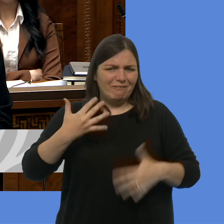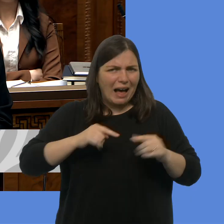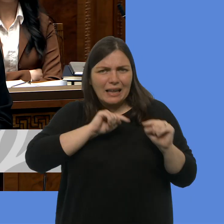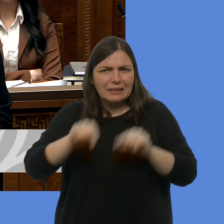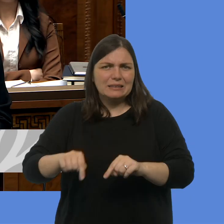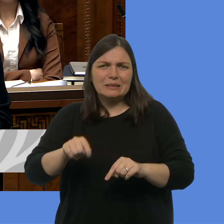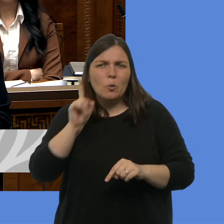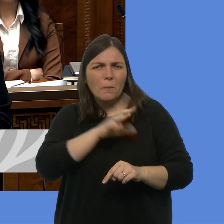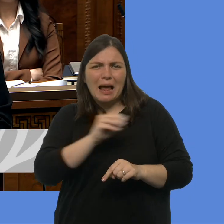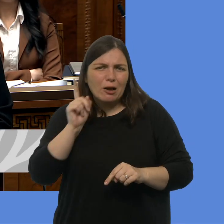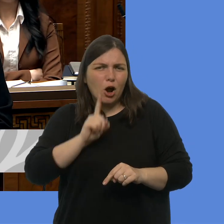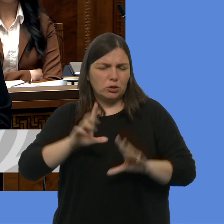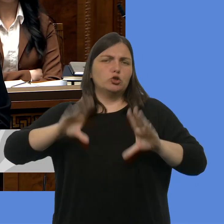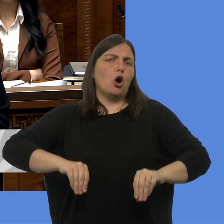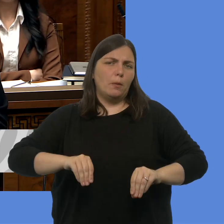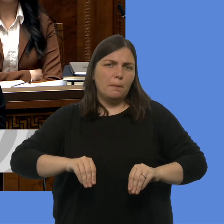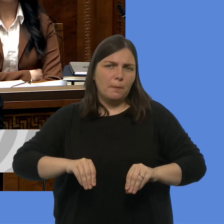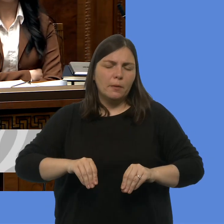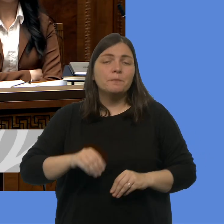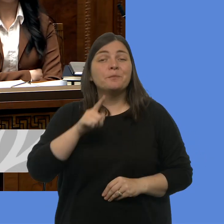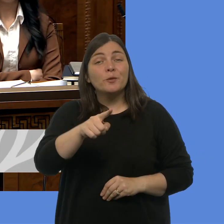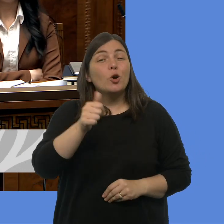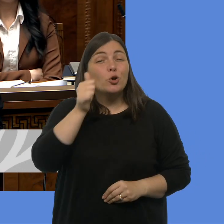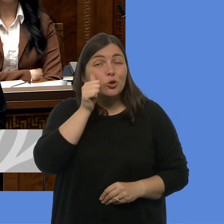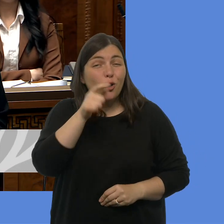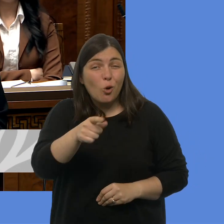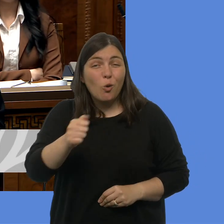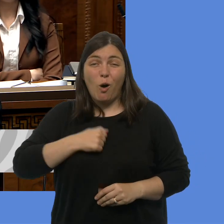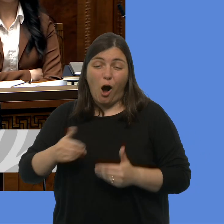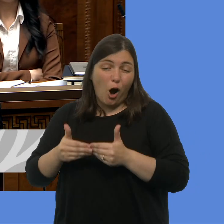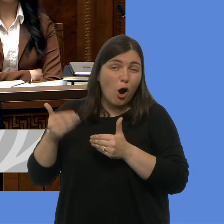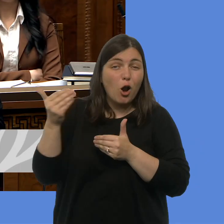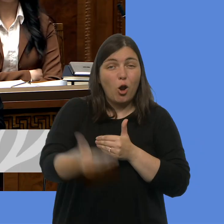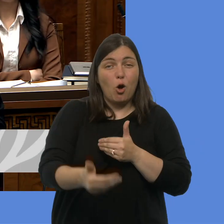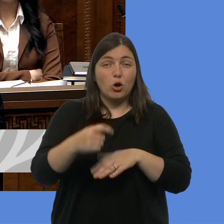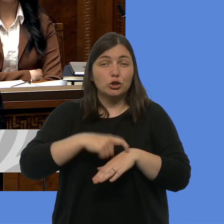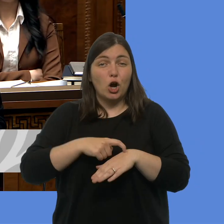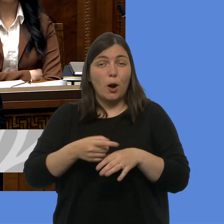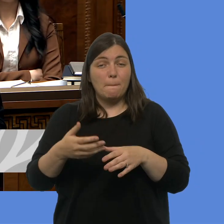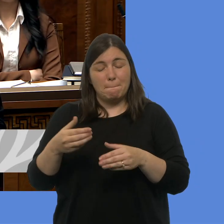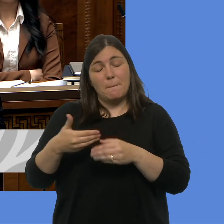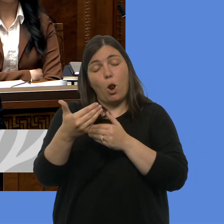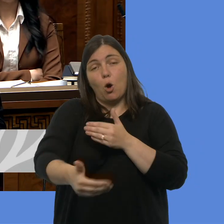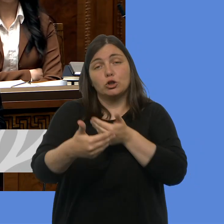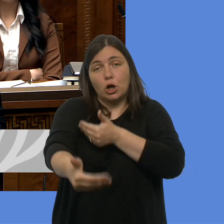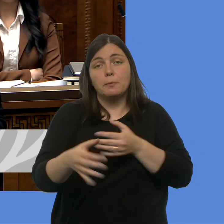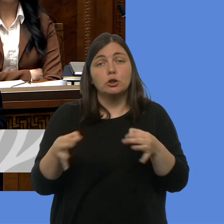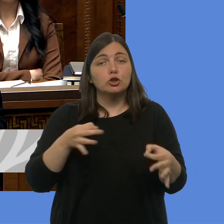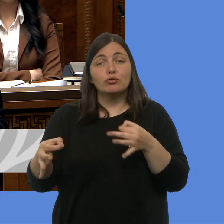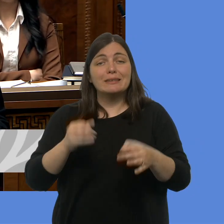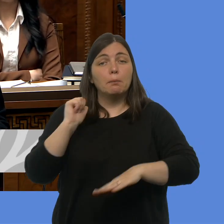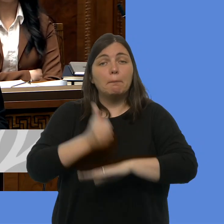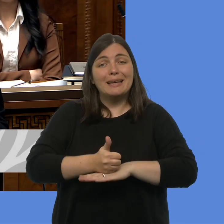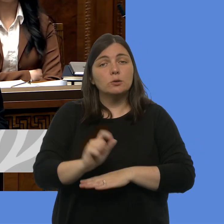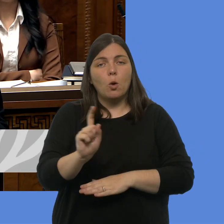Executive parties. But as the member knows, our longer term, our strategy is based on prevention and early intervention, and I think